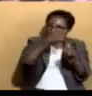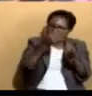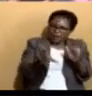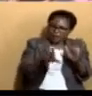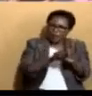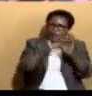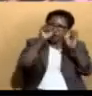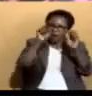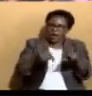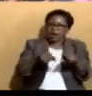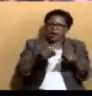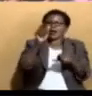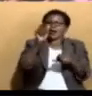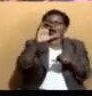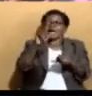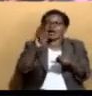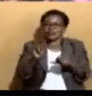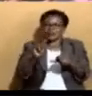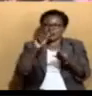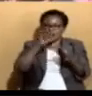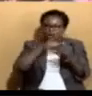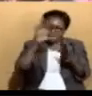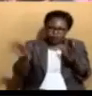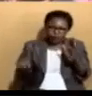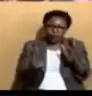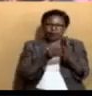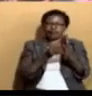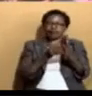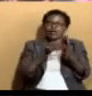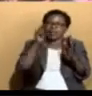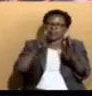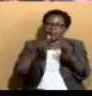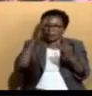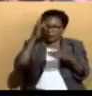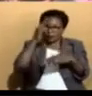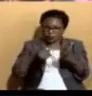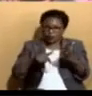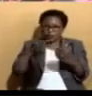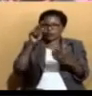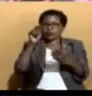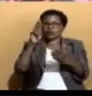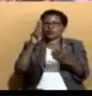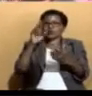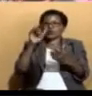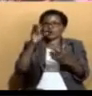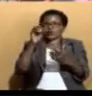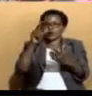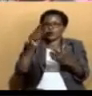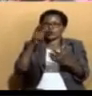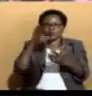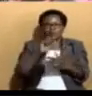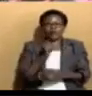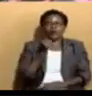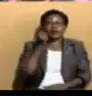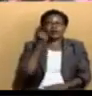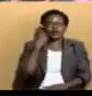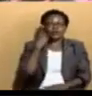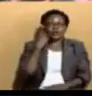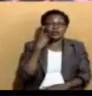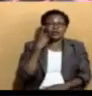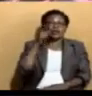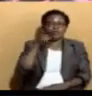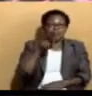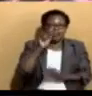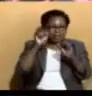legislative act can reinsert. And that's what Tuyot JA is able to discern, and that is what would